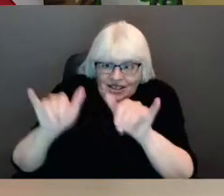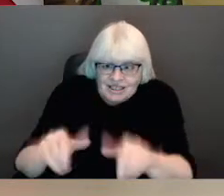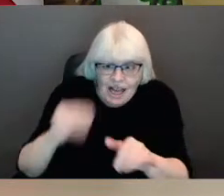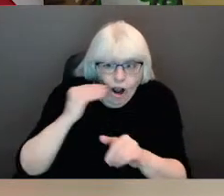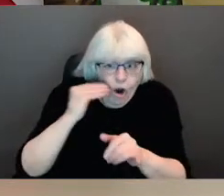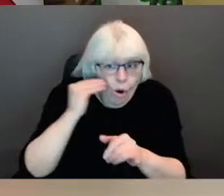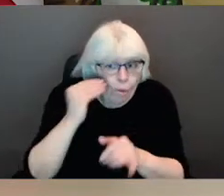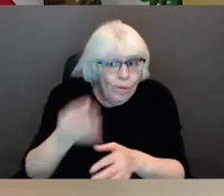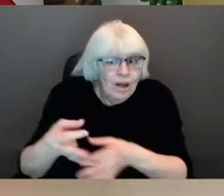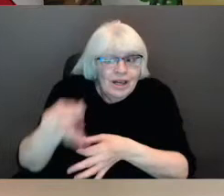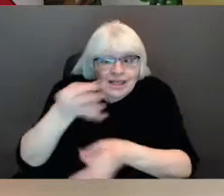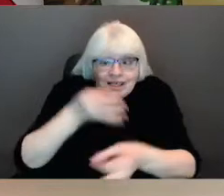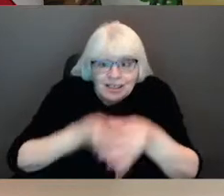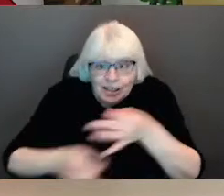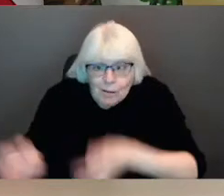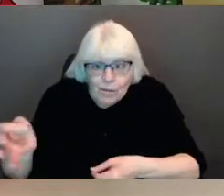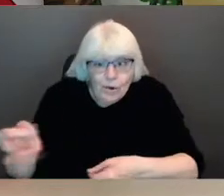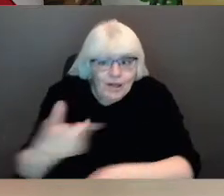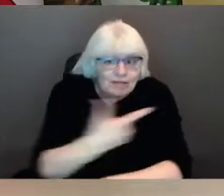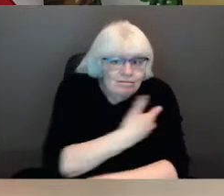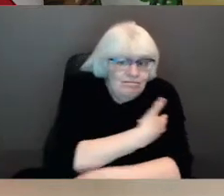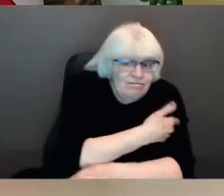measures.